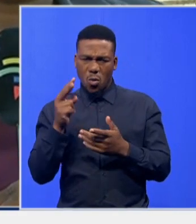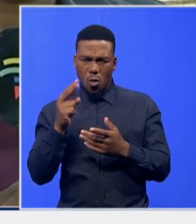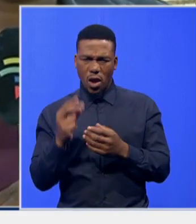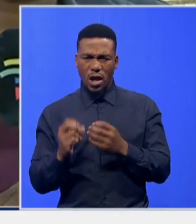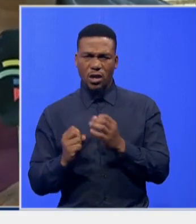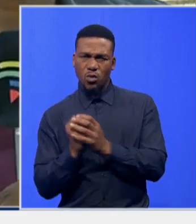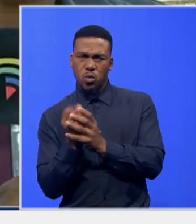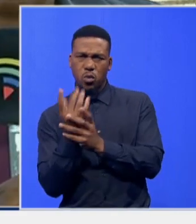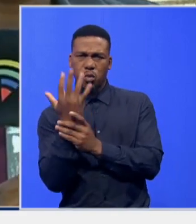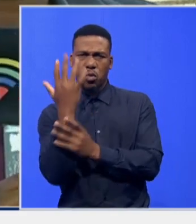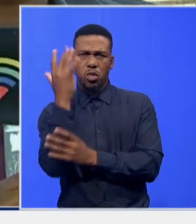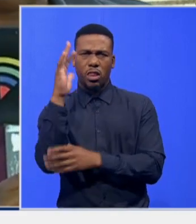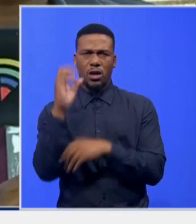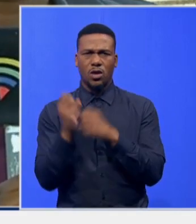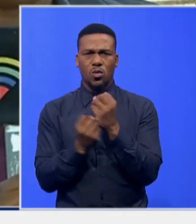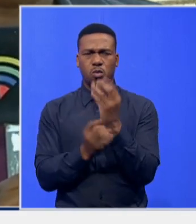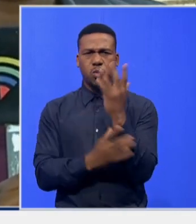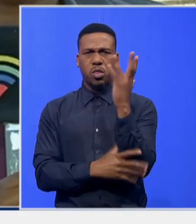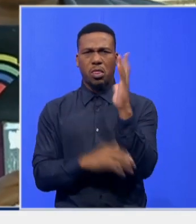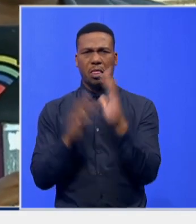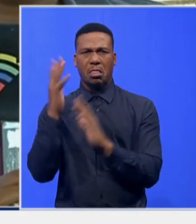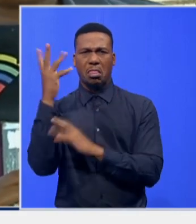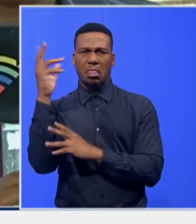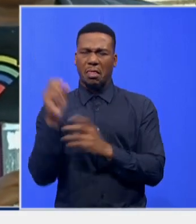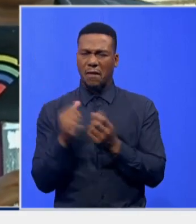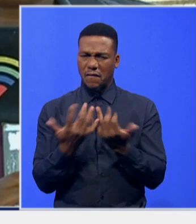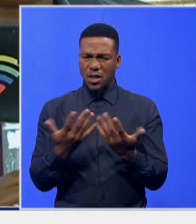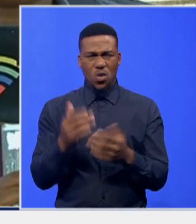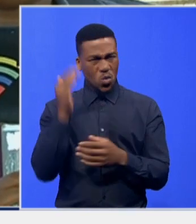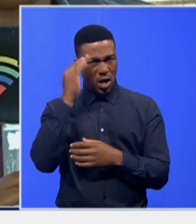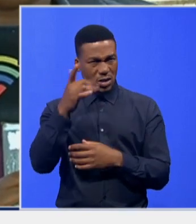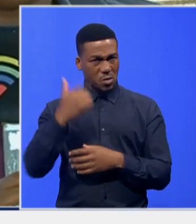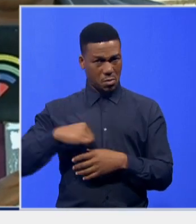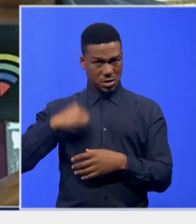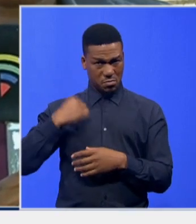there, do we know whether the municipality is taking any care of that cemetery?